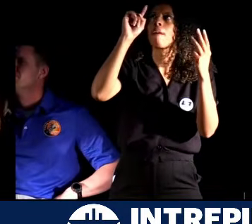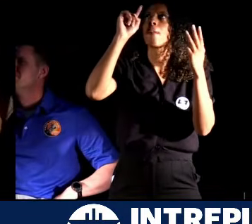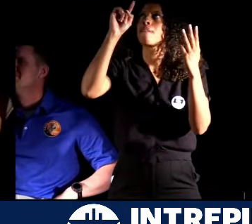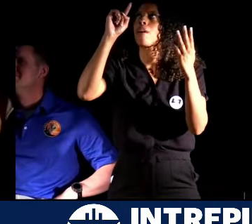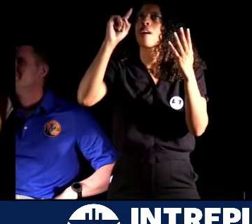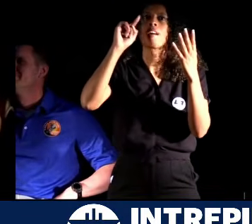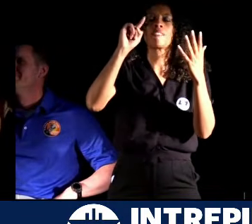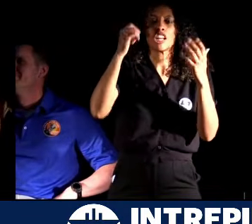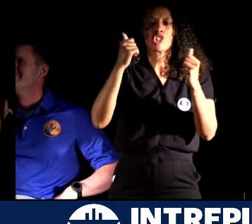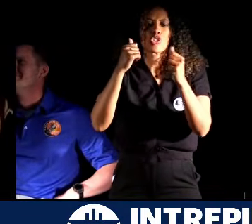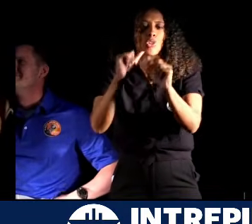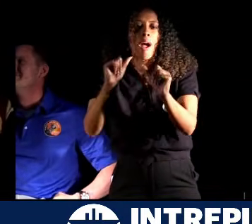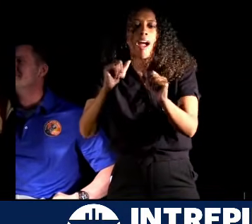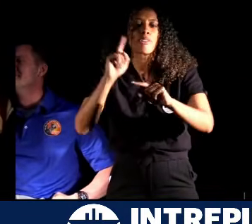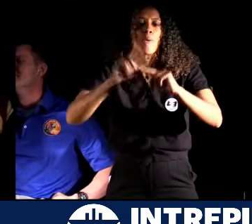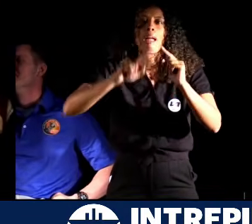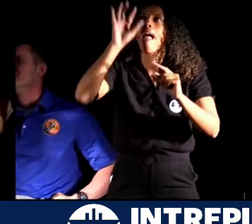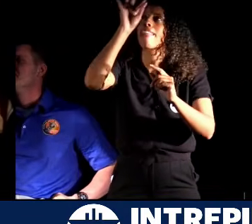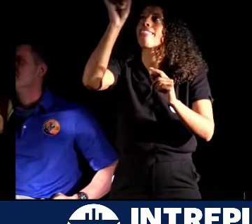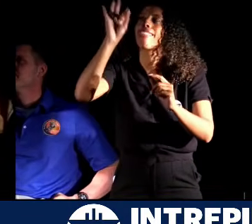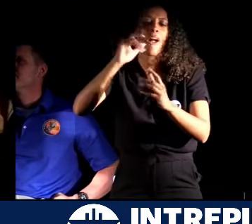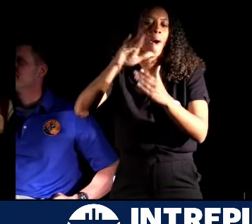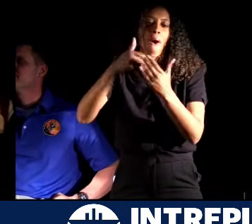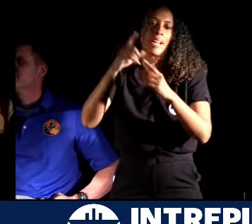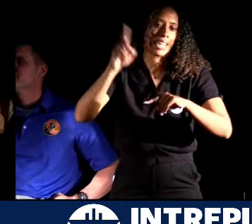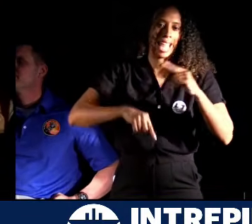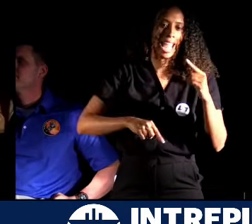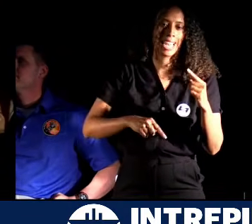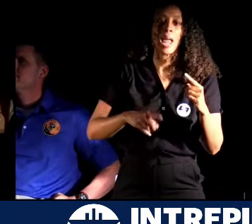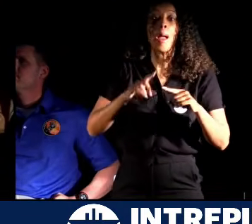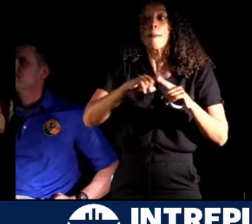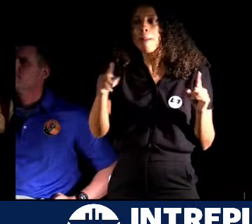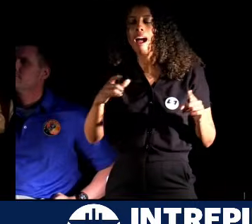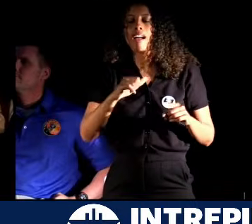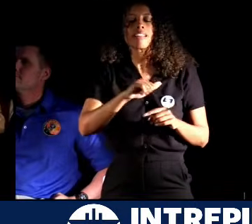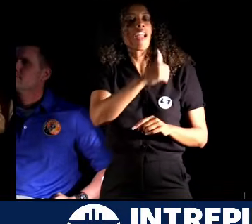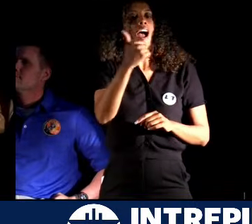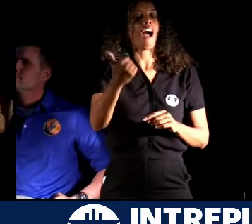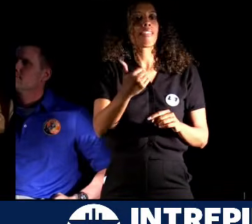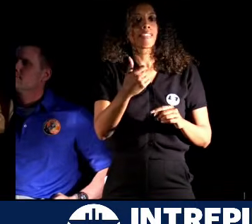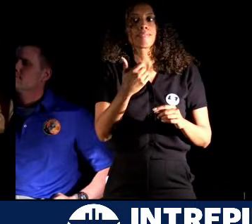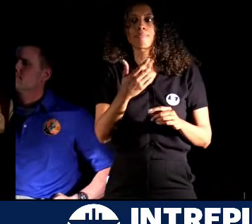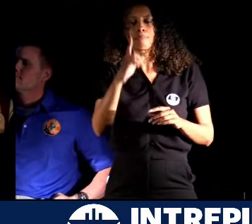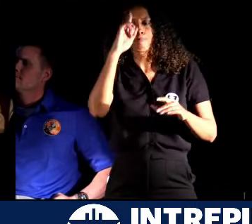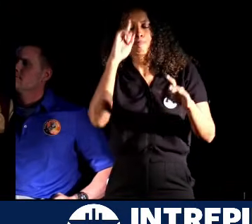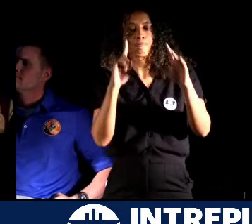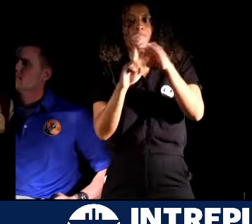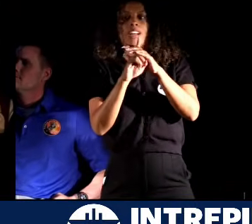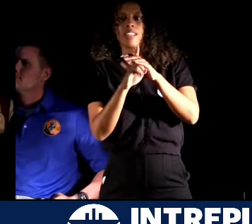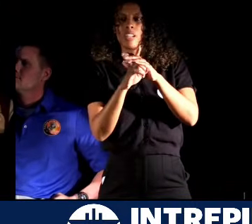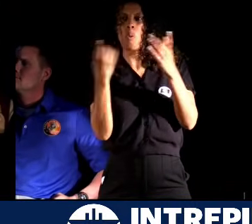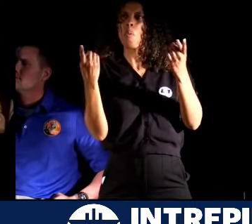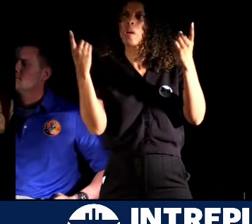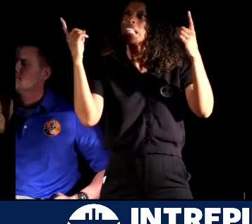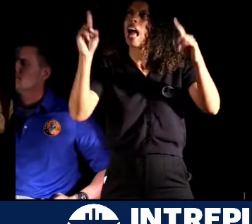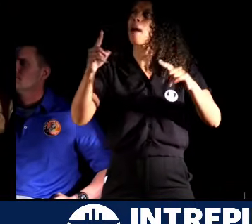are so many of them. The other question that comes to you is what is going on up